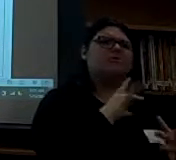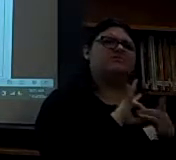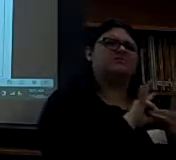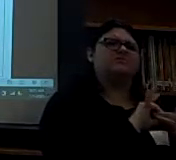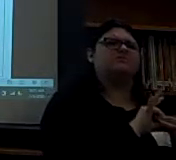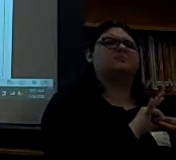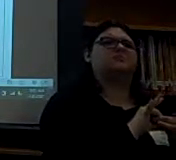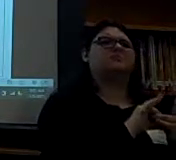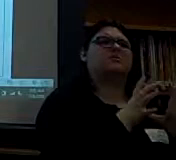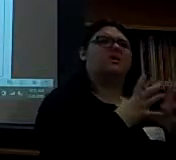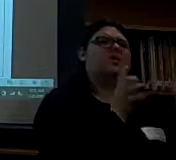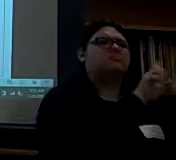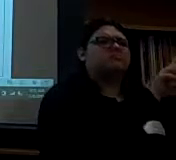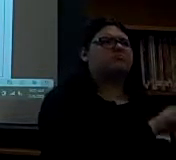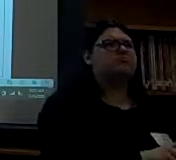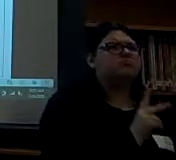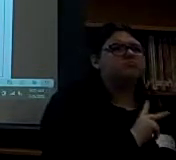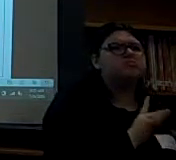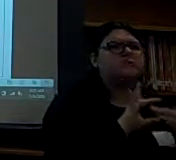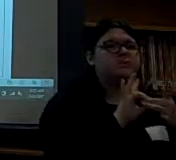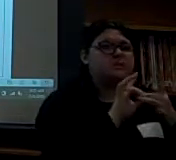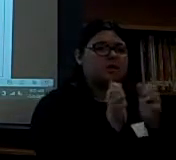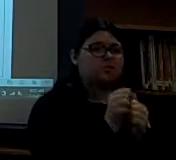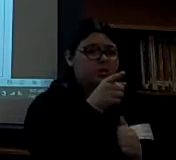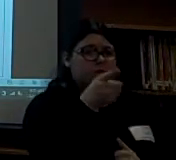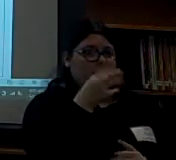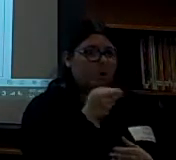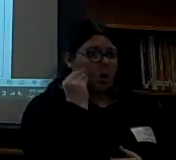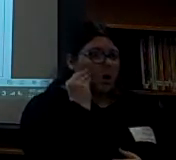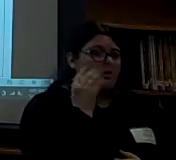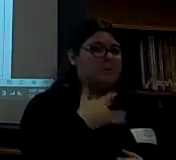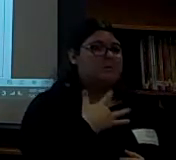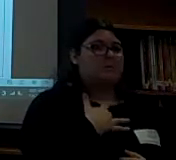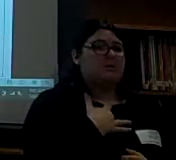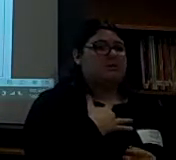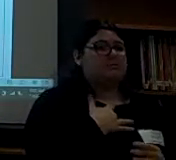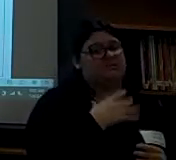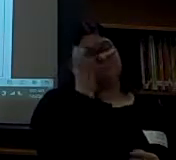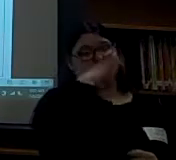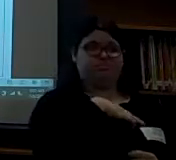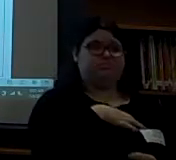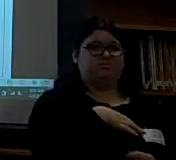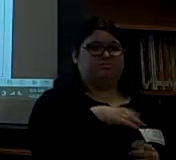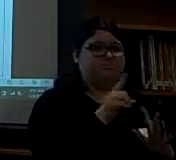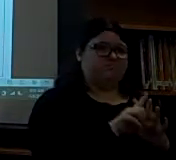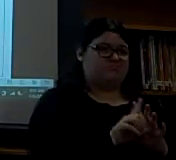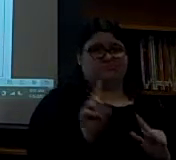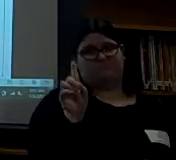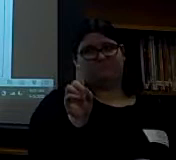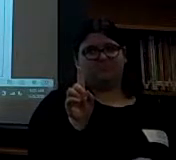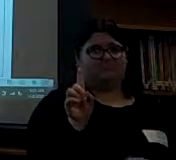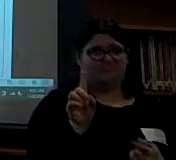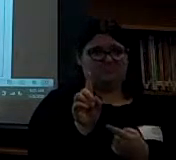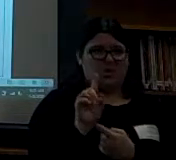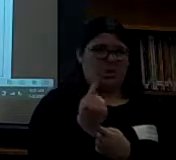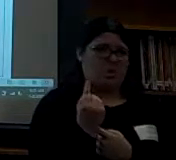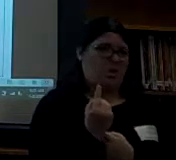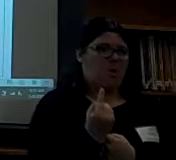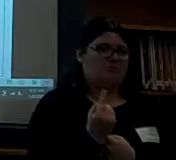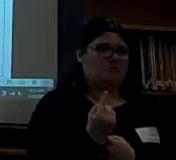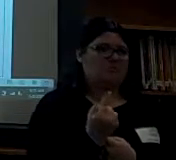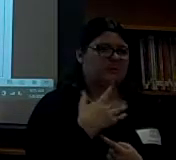to a lot of different people? They're connected at home with you. Do they feel like they're the black sheep of the family? Because a lot of kids who feel like the black sheep will not feel very